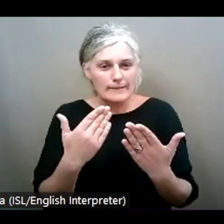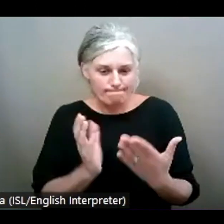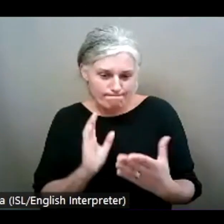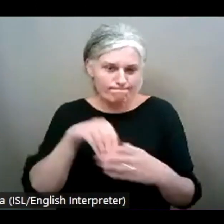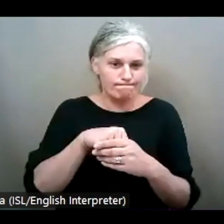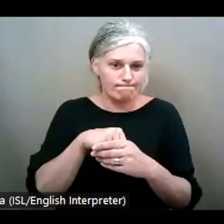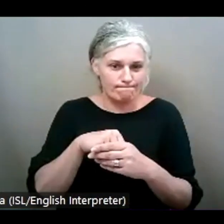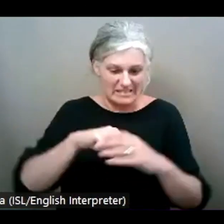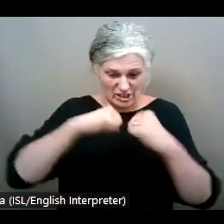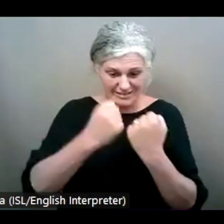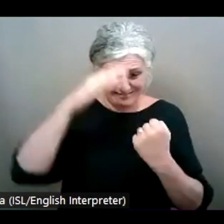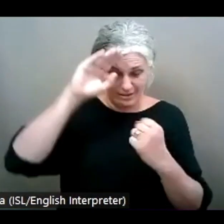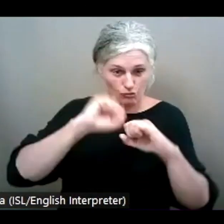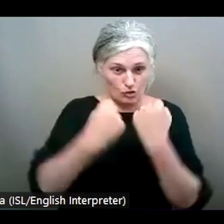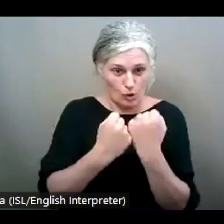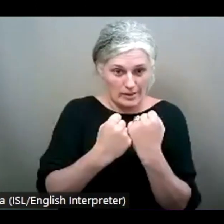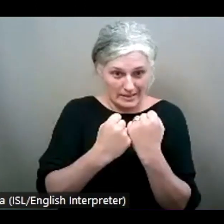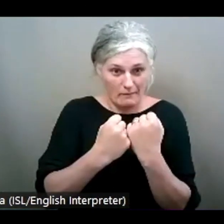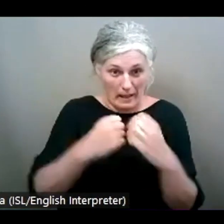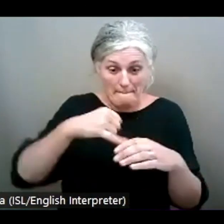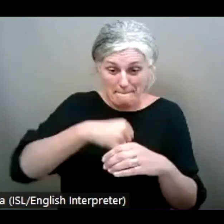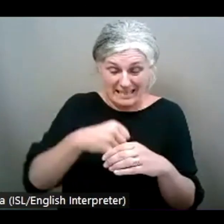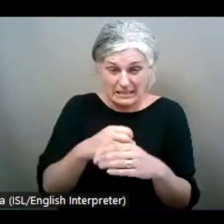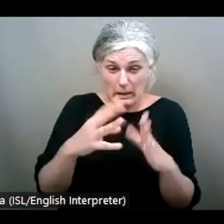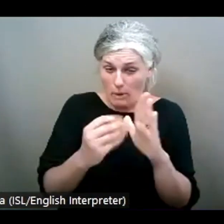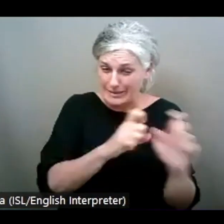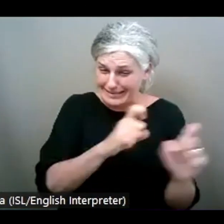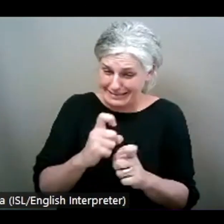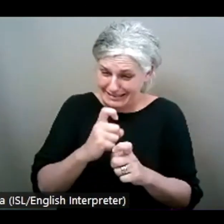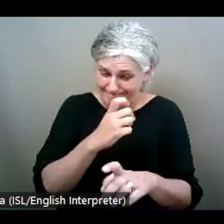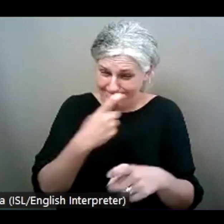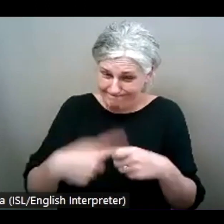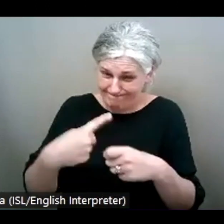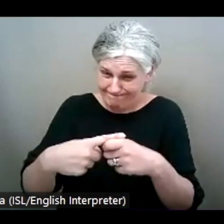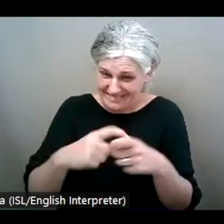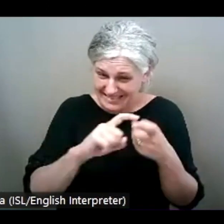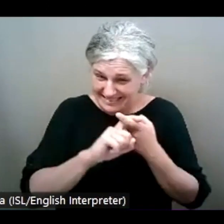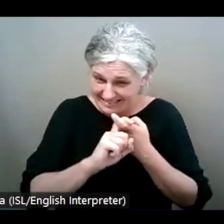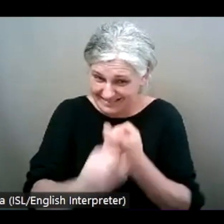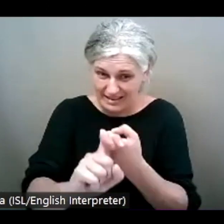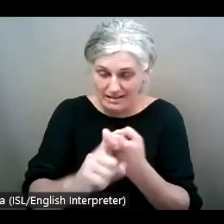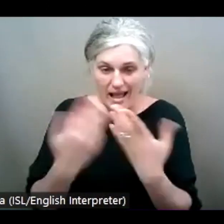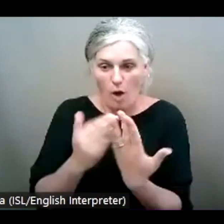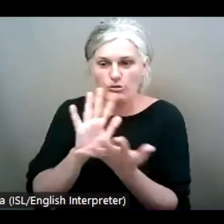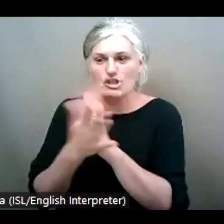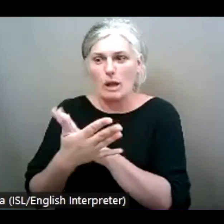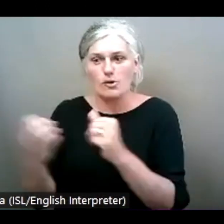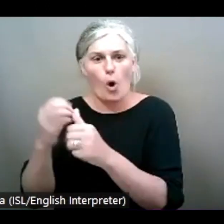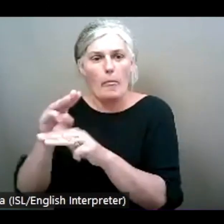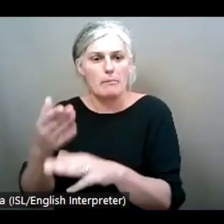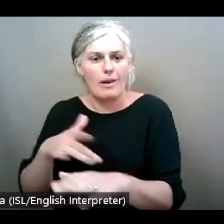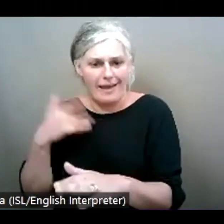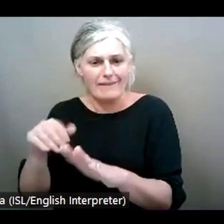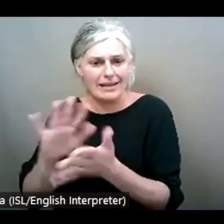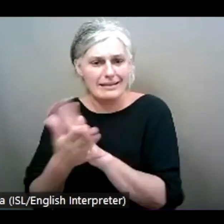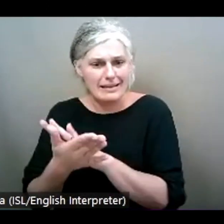in our Irish society, the medical model is, and how damaging and limiting it is to people's lives. And as Fiona said,